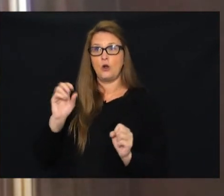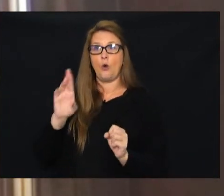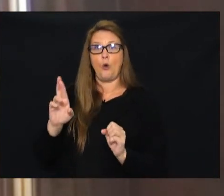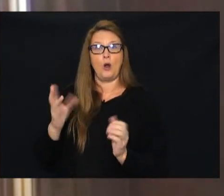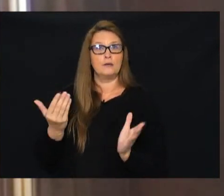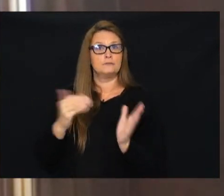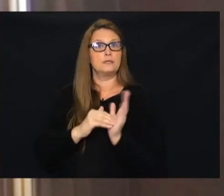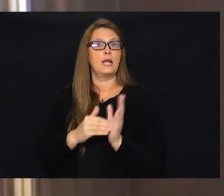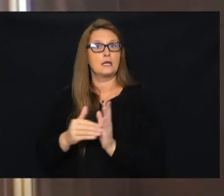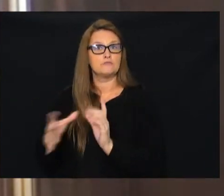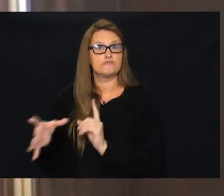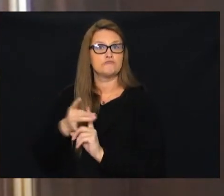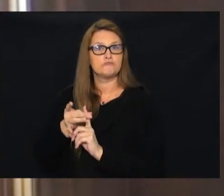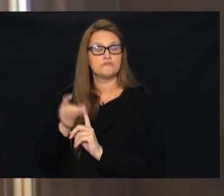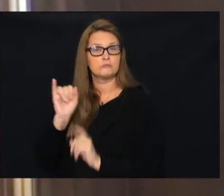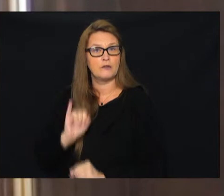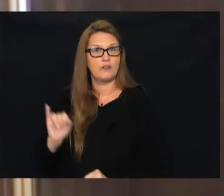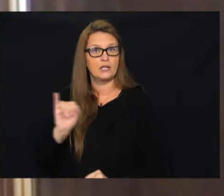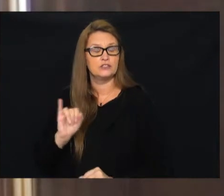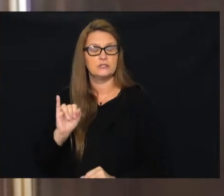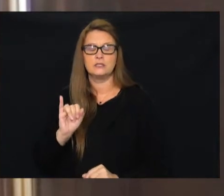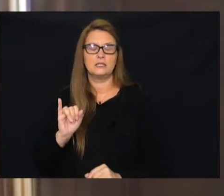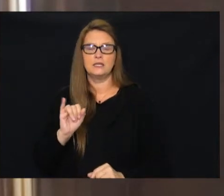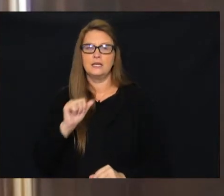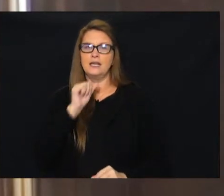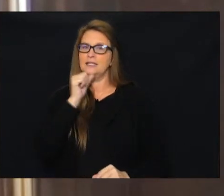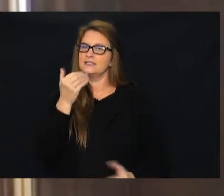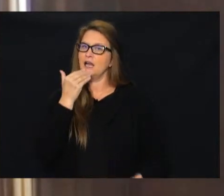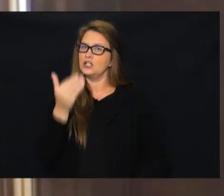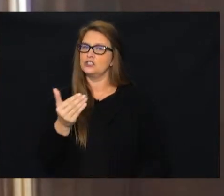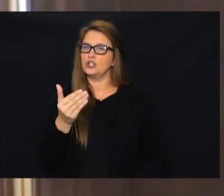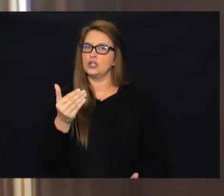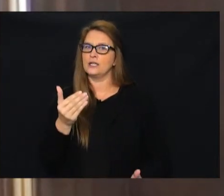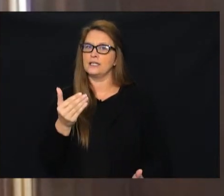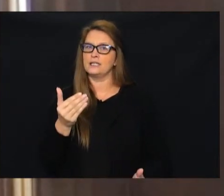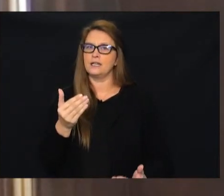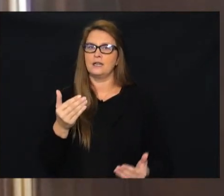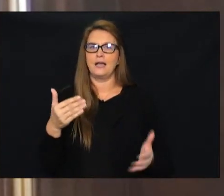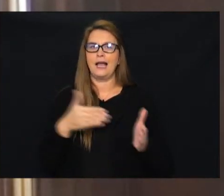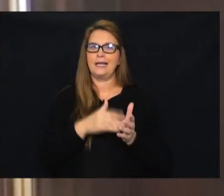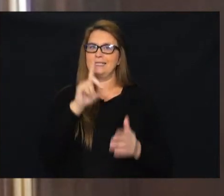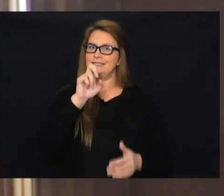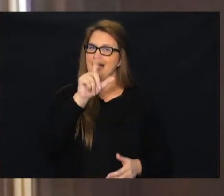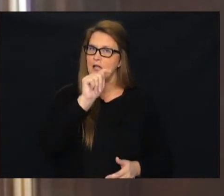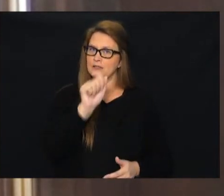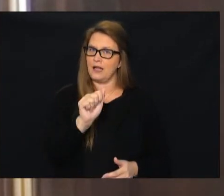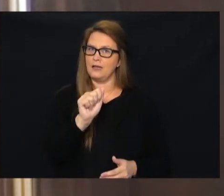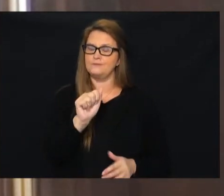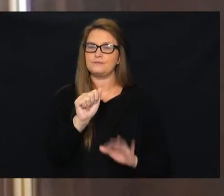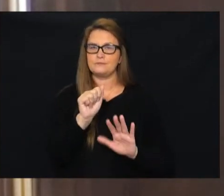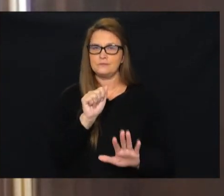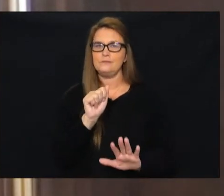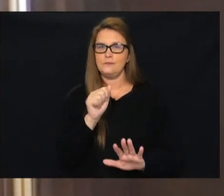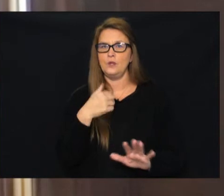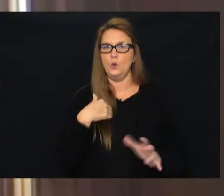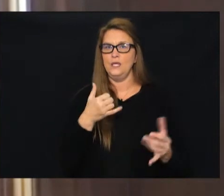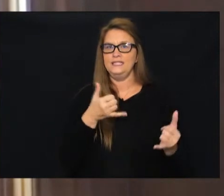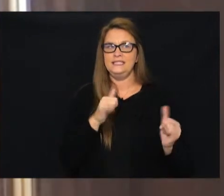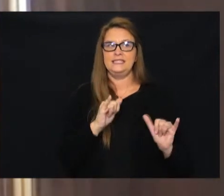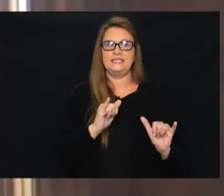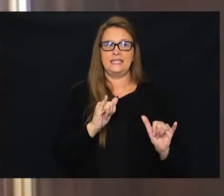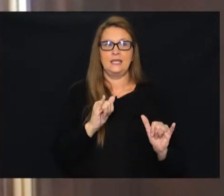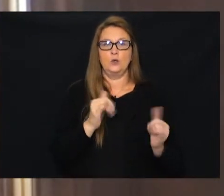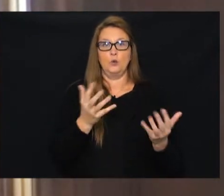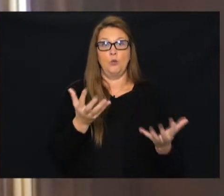from Omicron is not as good as that protection against Delta. So while we would still, certainly favor